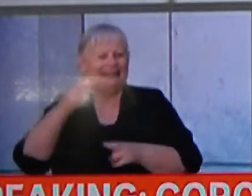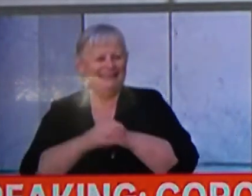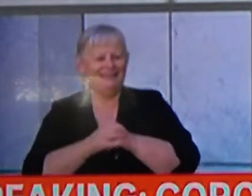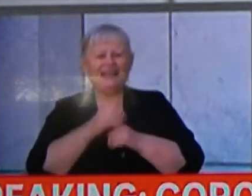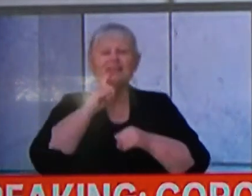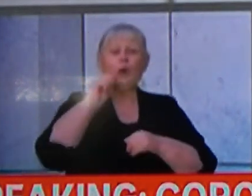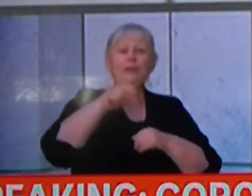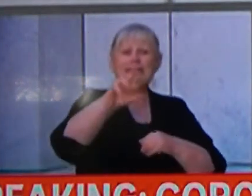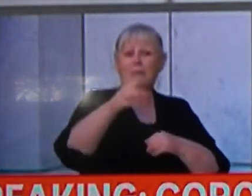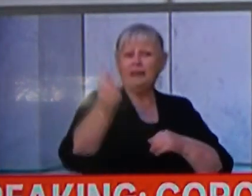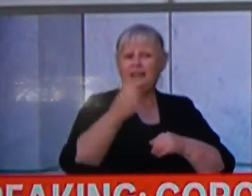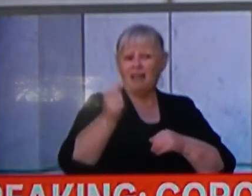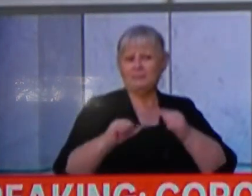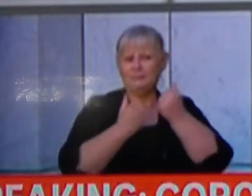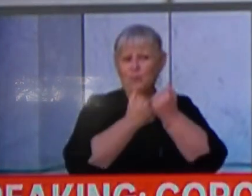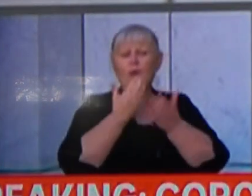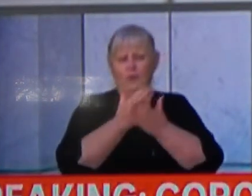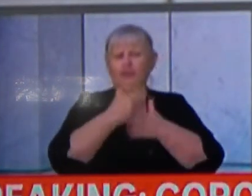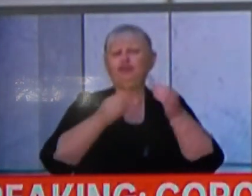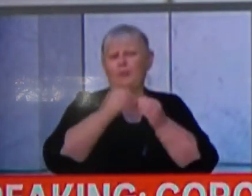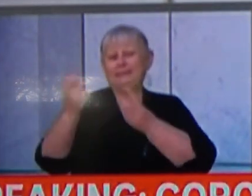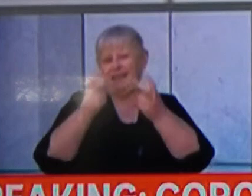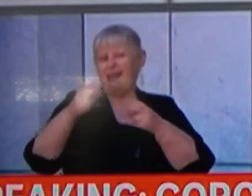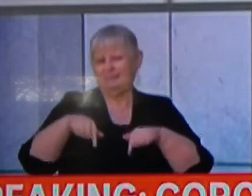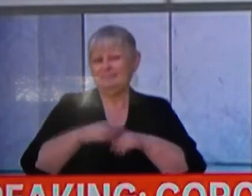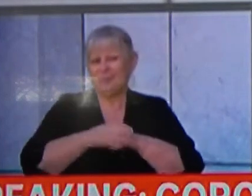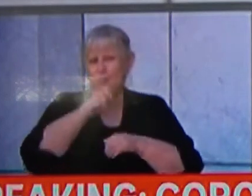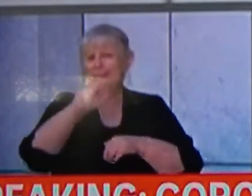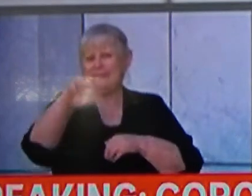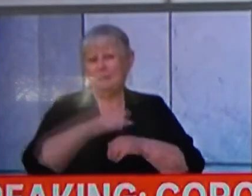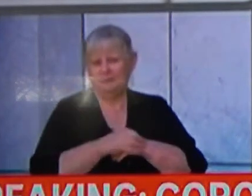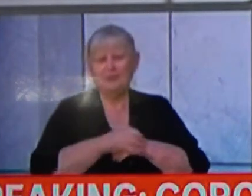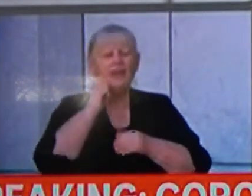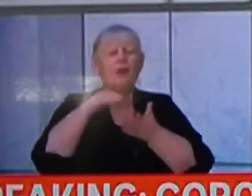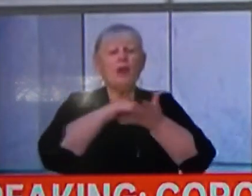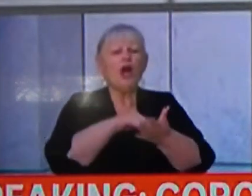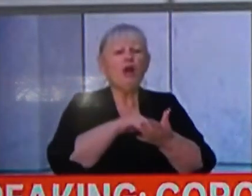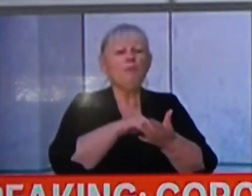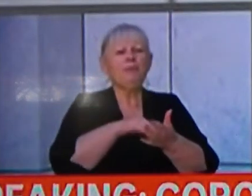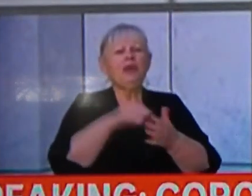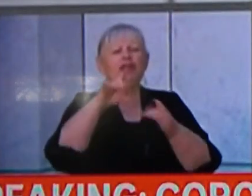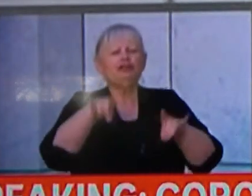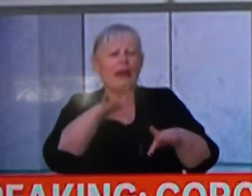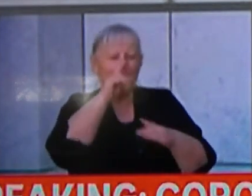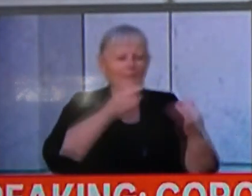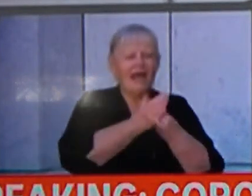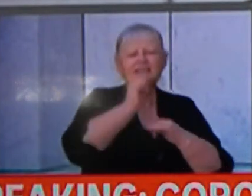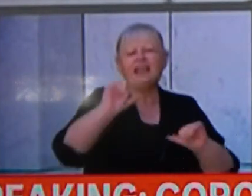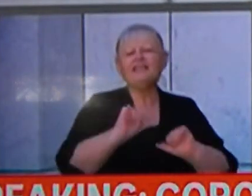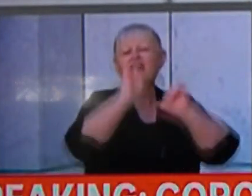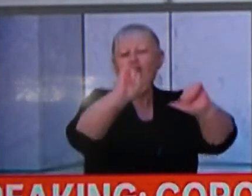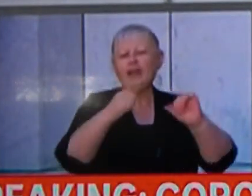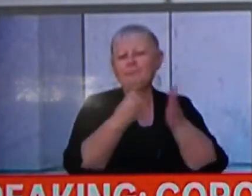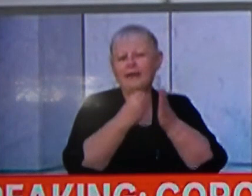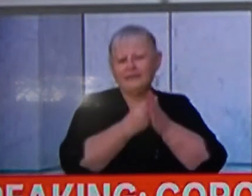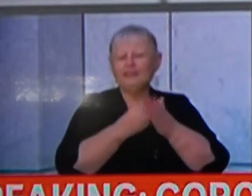support for those on JobSeeker. They will help Australians to access more of their own resources to get through